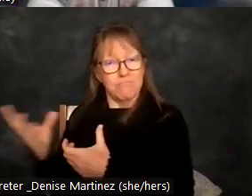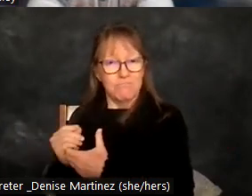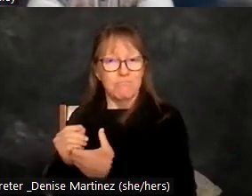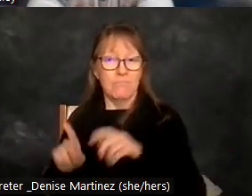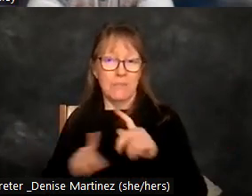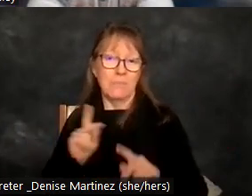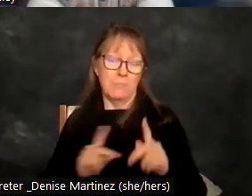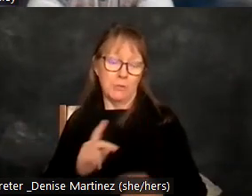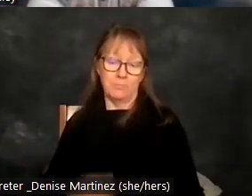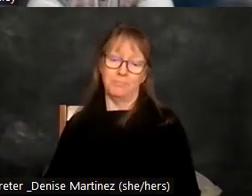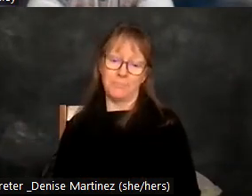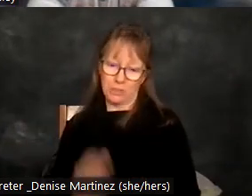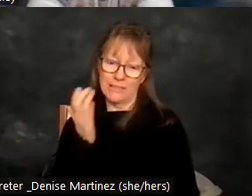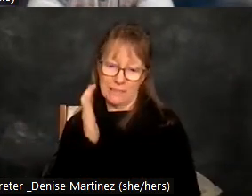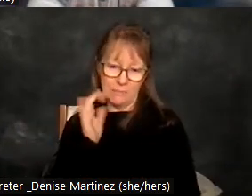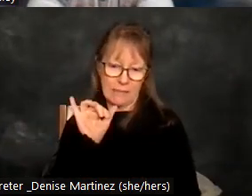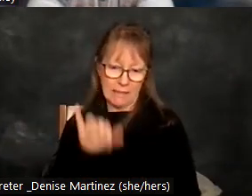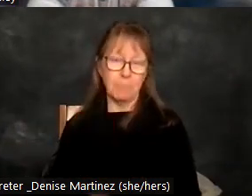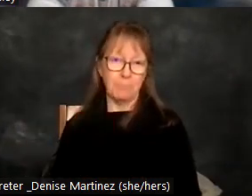seems like that. I mean,